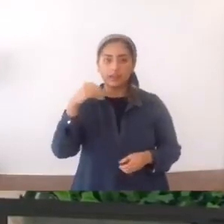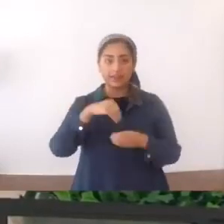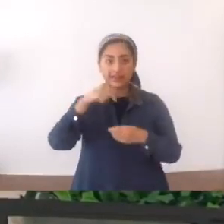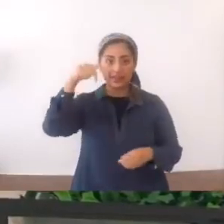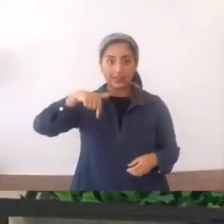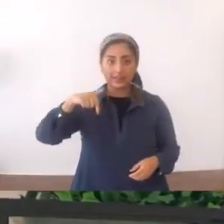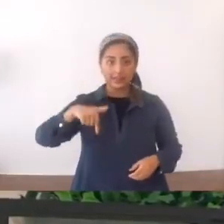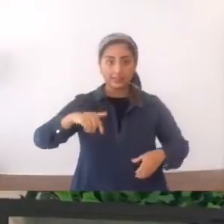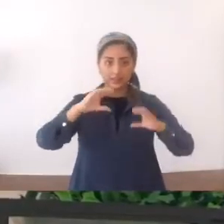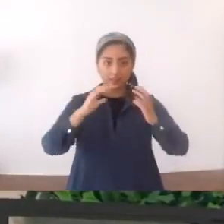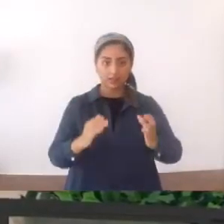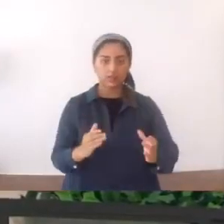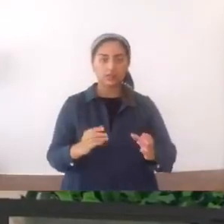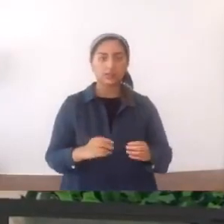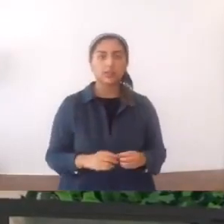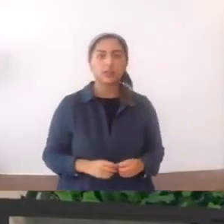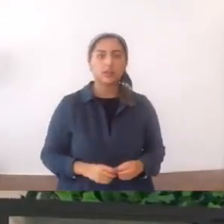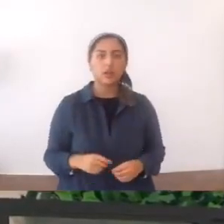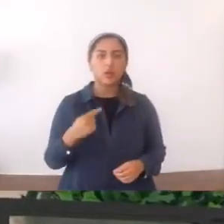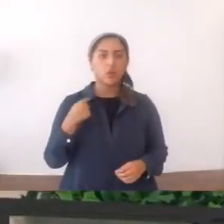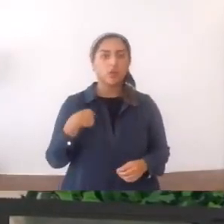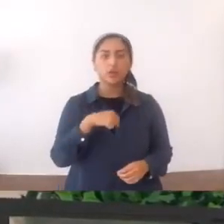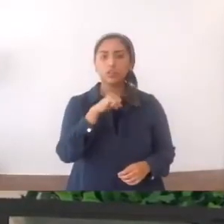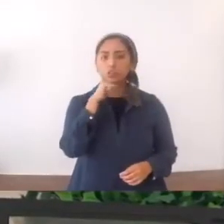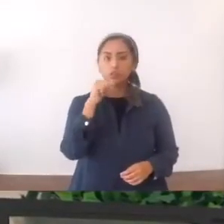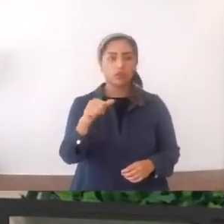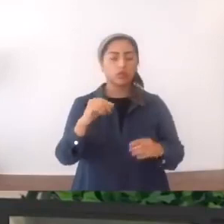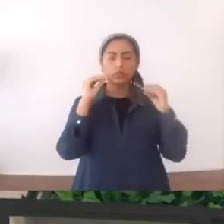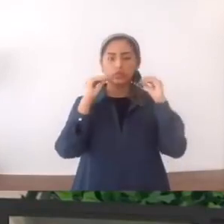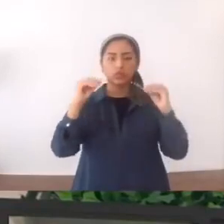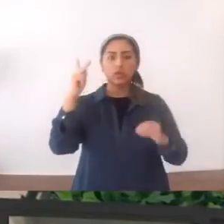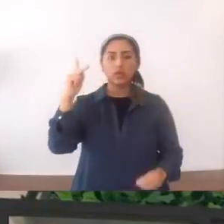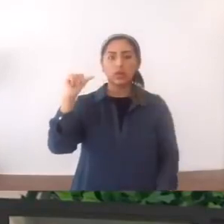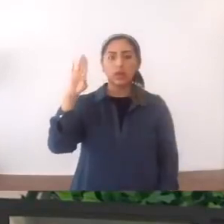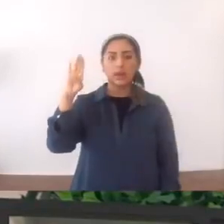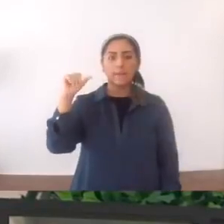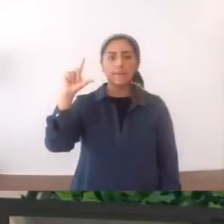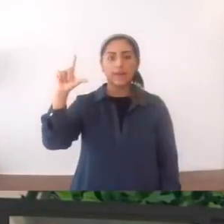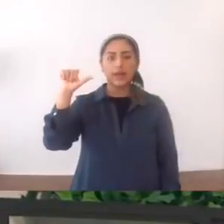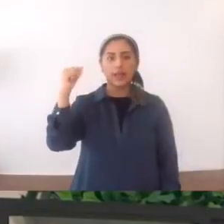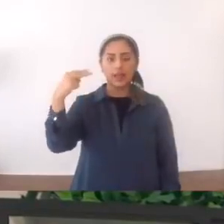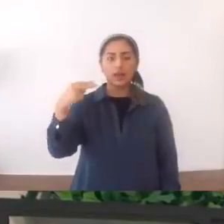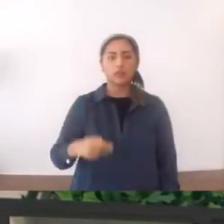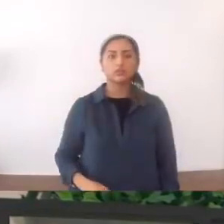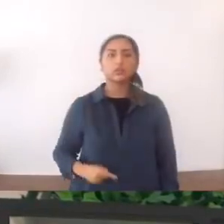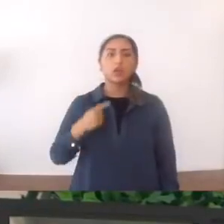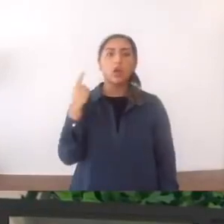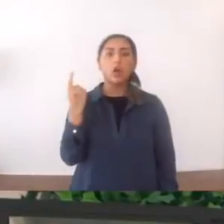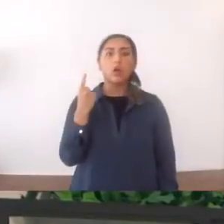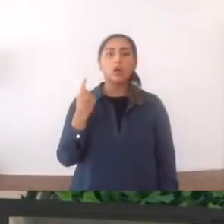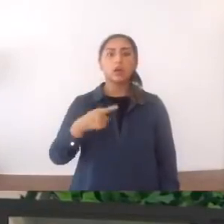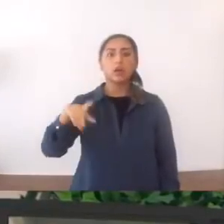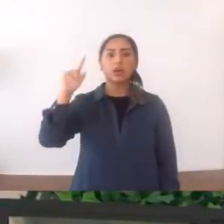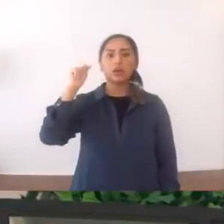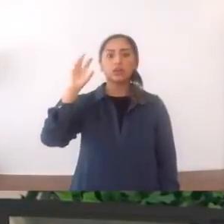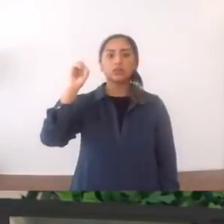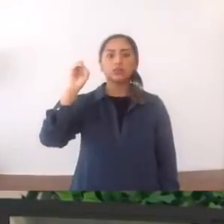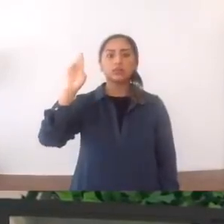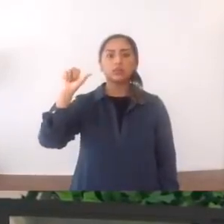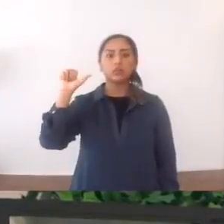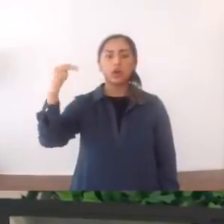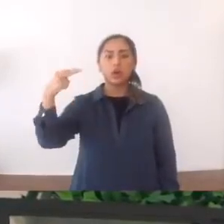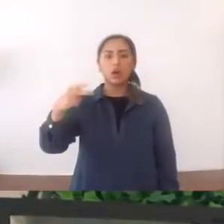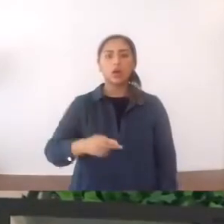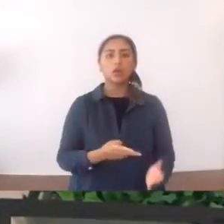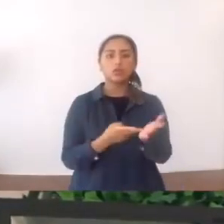Y aparte, en esta congregación And in this congregation, no se ministra cábala, we don't minister solamente Kabbalah, la Torah, only